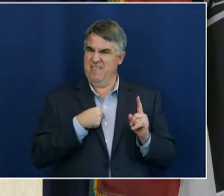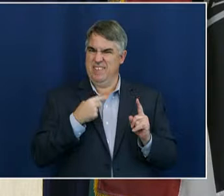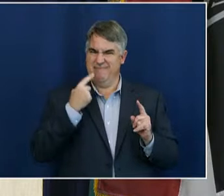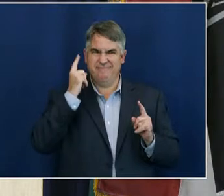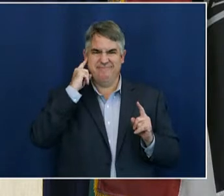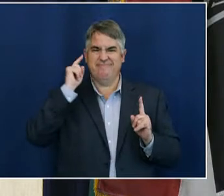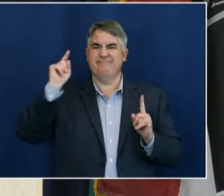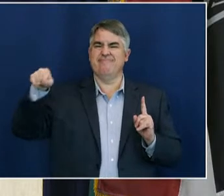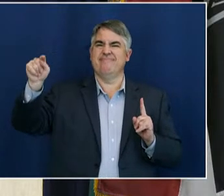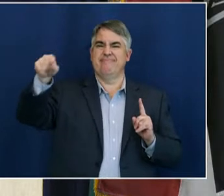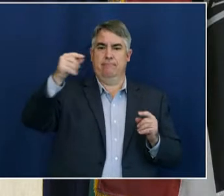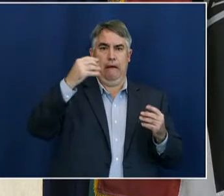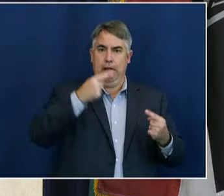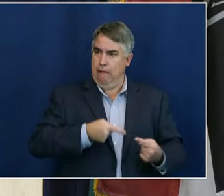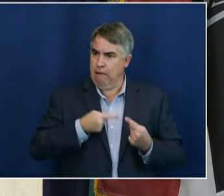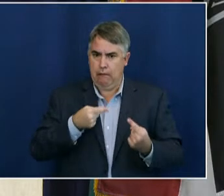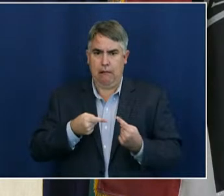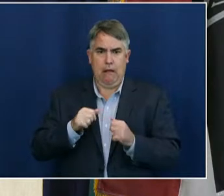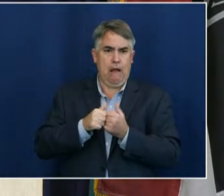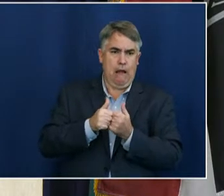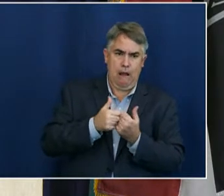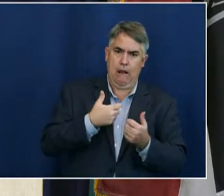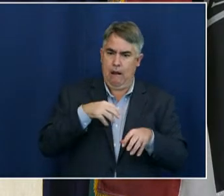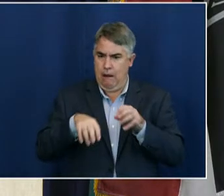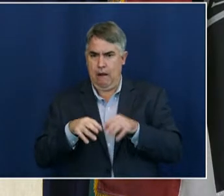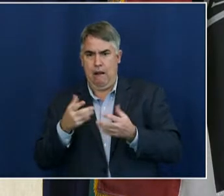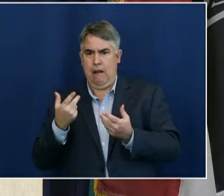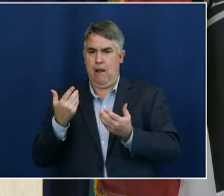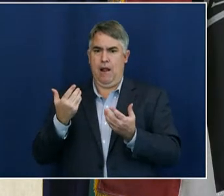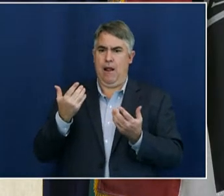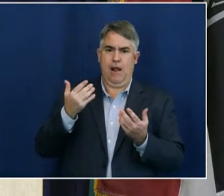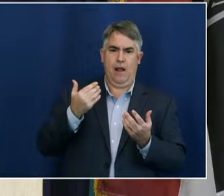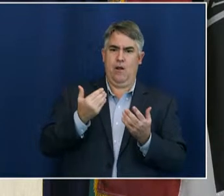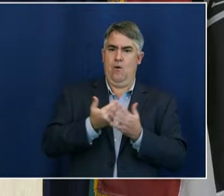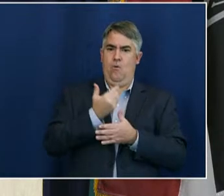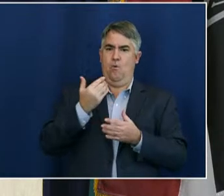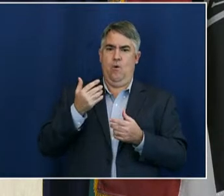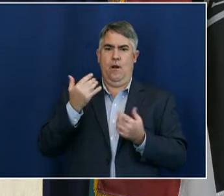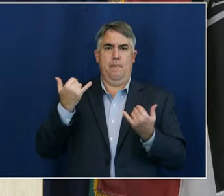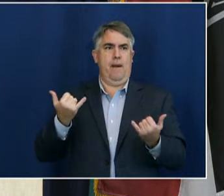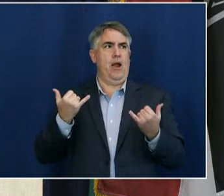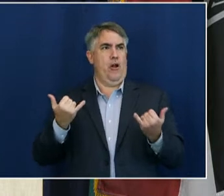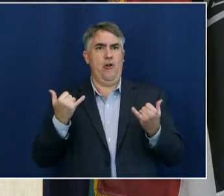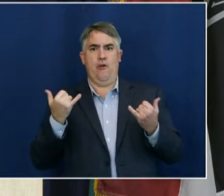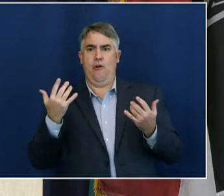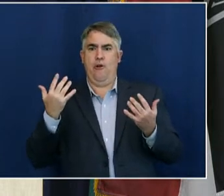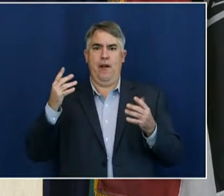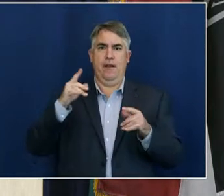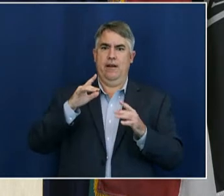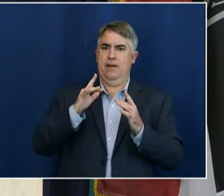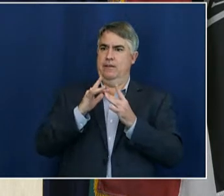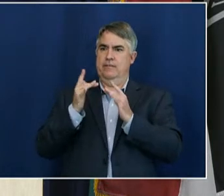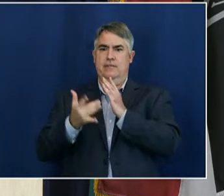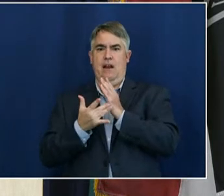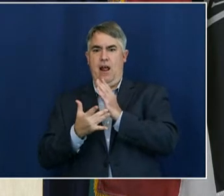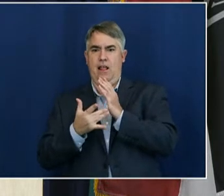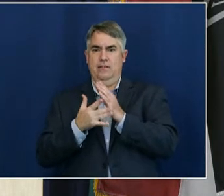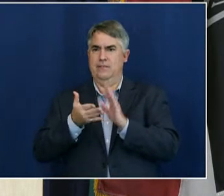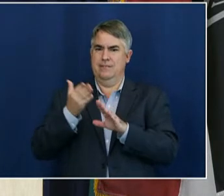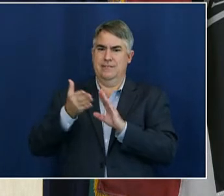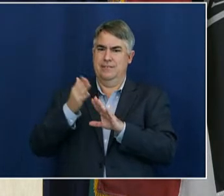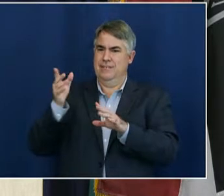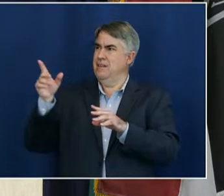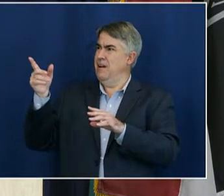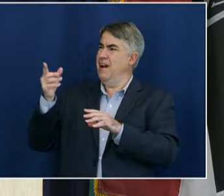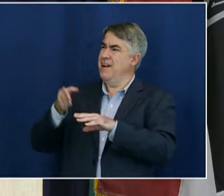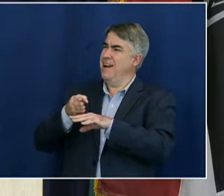a difficult time. They can't, even though this new My Turn website, it seems to be a pretty big improvement, they are not